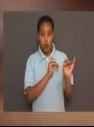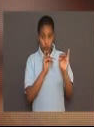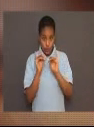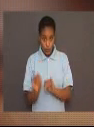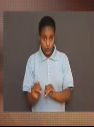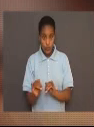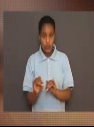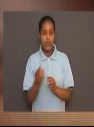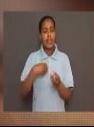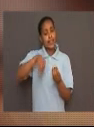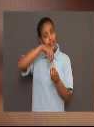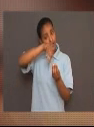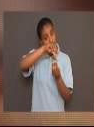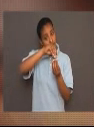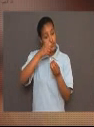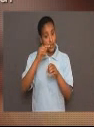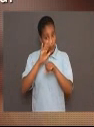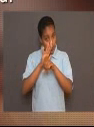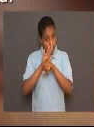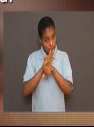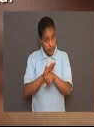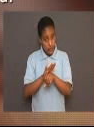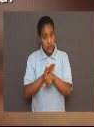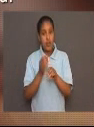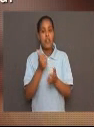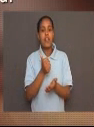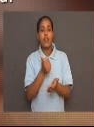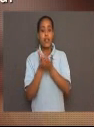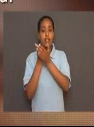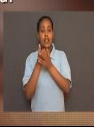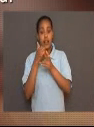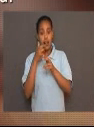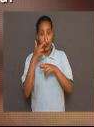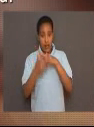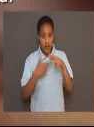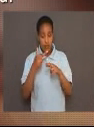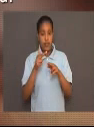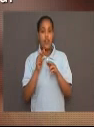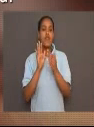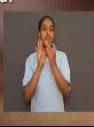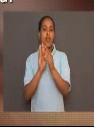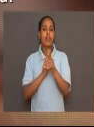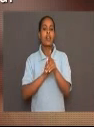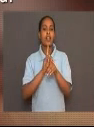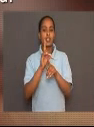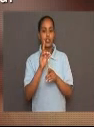Also, increasing the pressure will favor the reaction in a forward